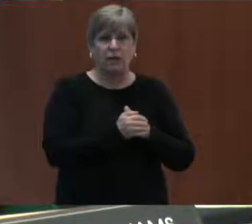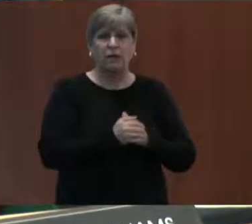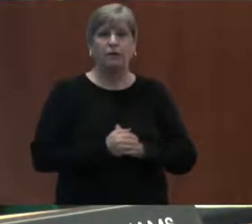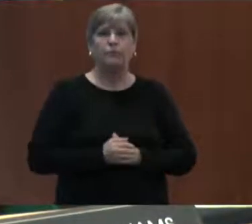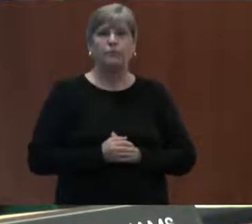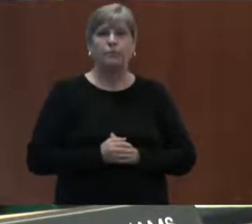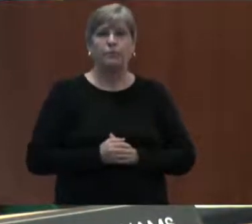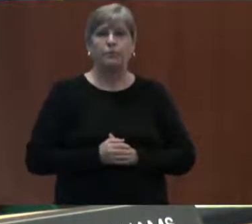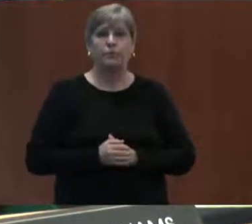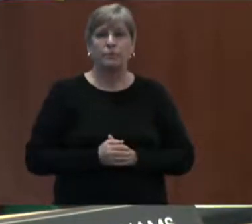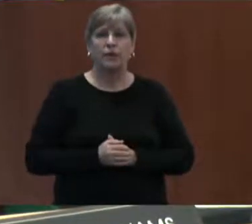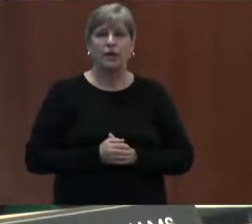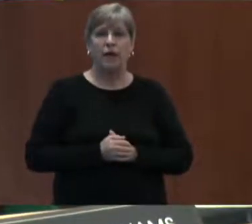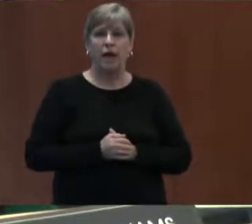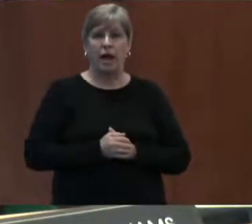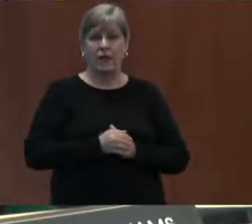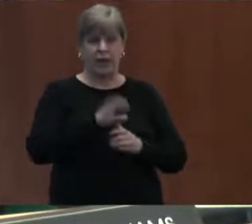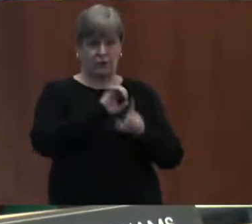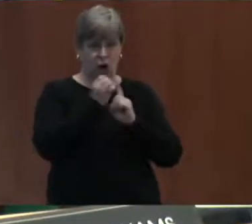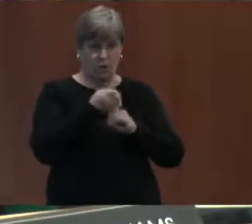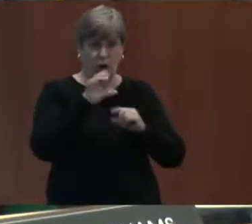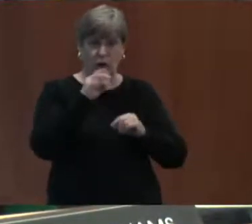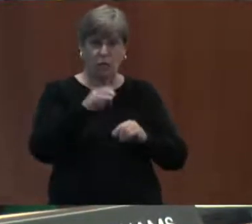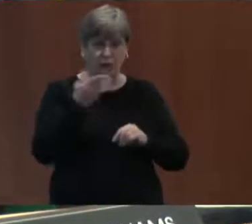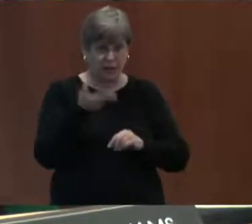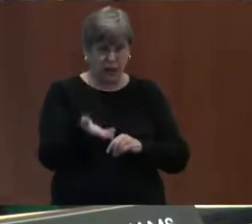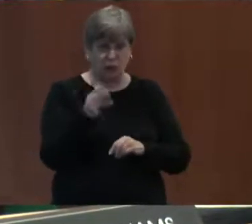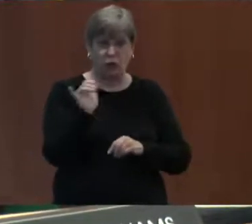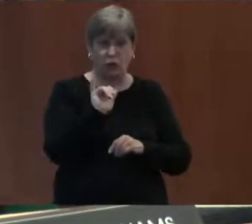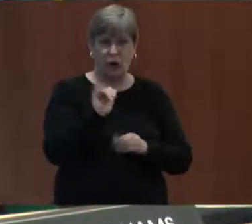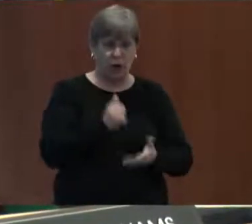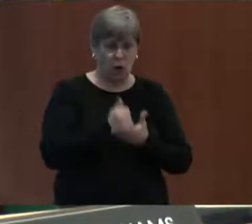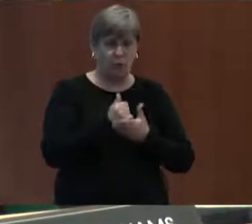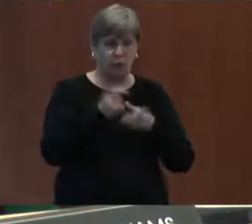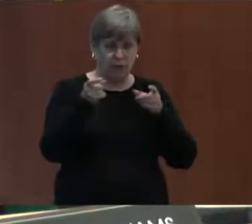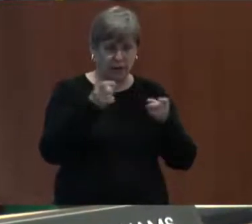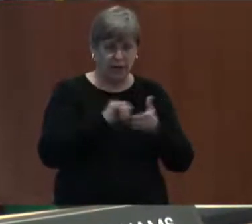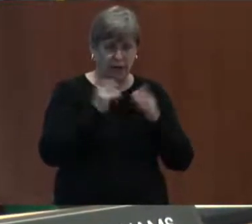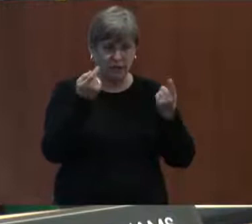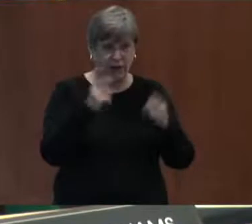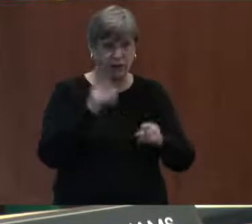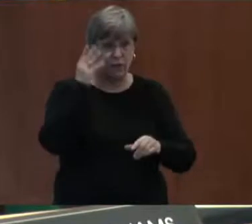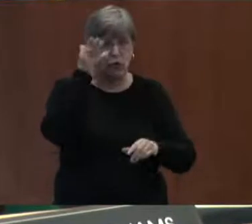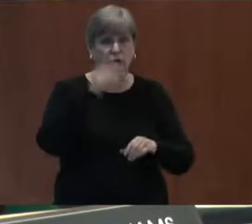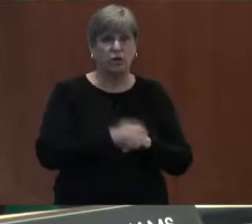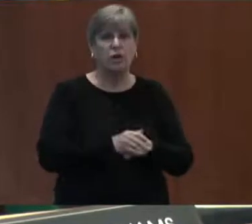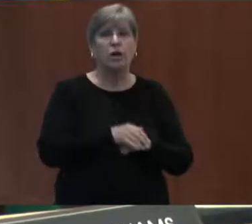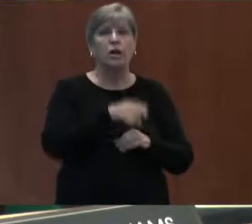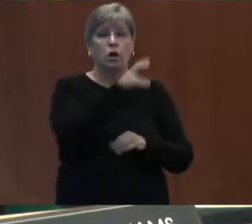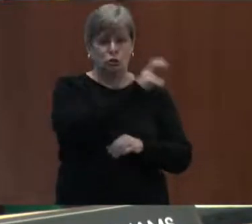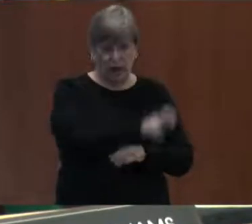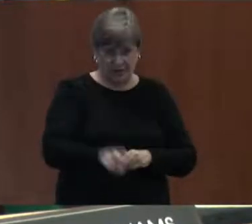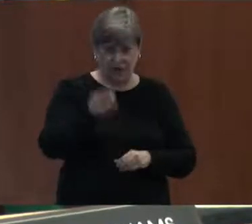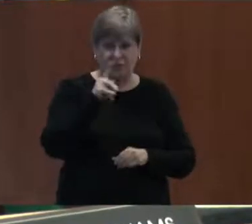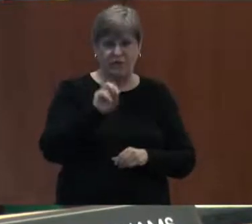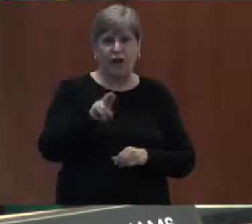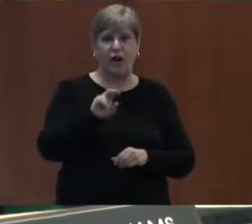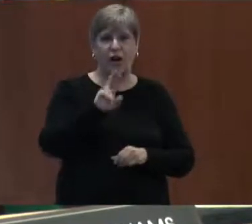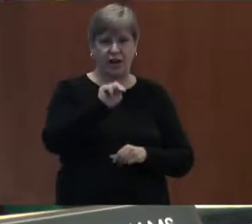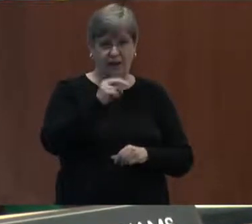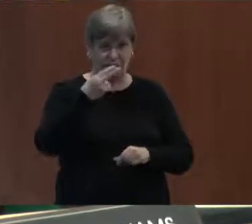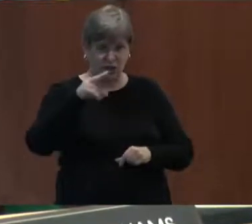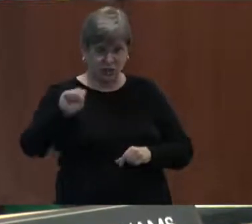environmental club was there participating, so we're hoping to grow that event in the future. Also, we had a transition fair at North Hagerstown